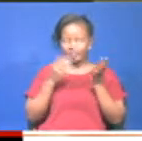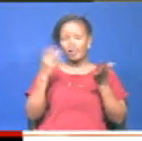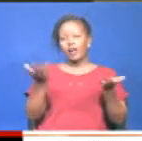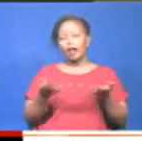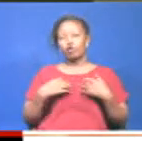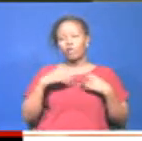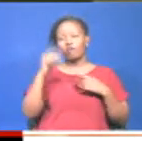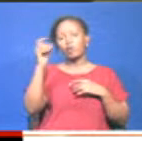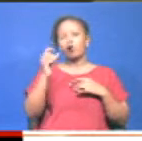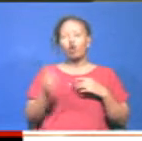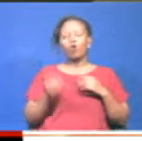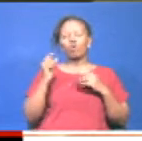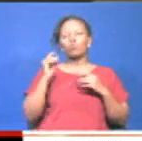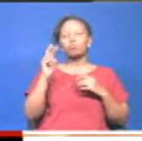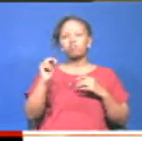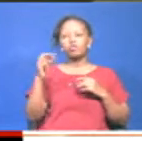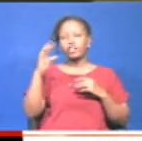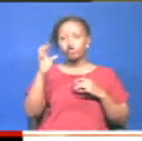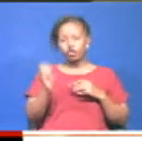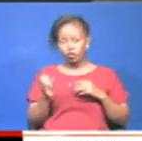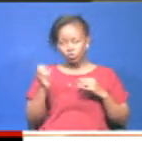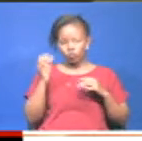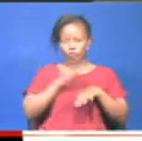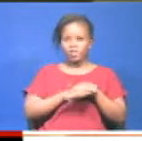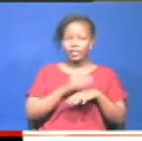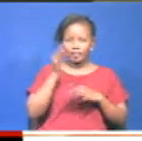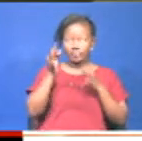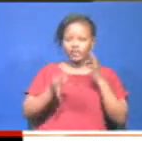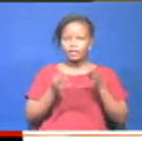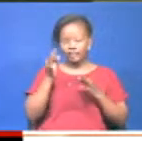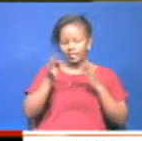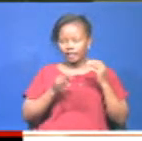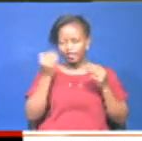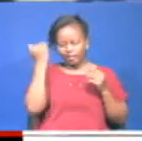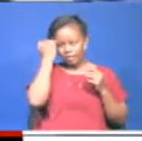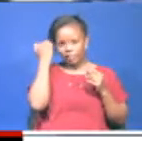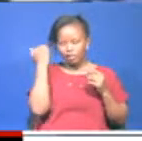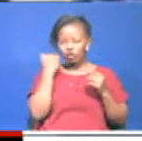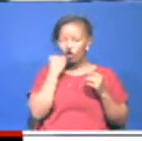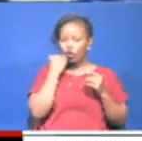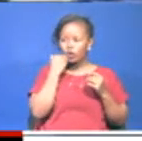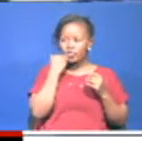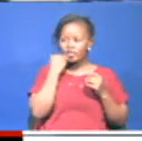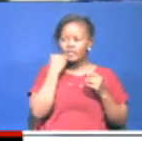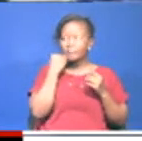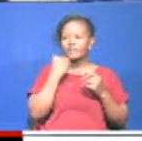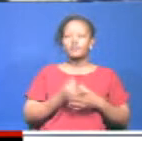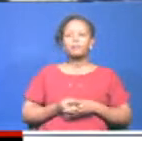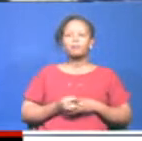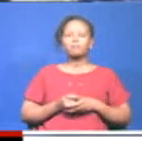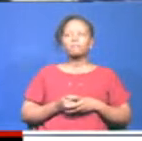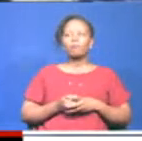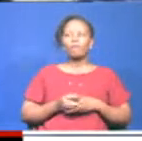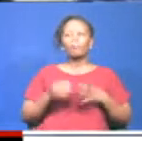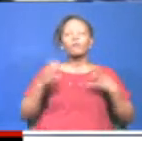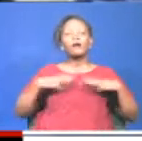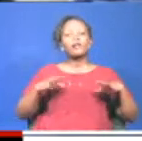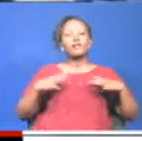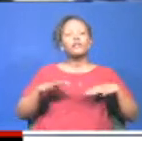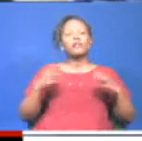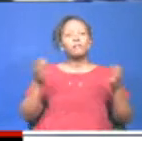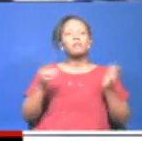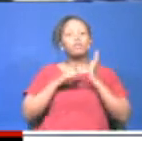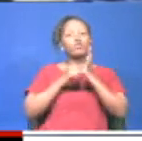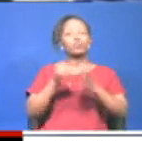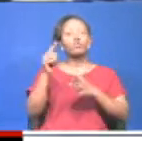non-governmental organization to pursue justice in court. People have shown that they are bold. And we